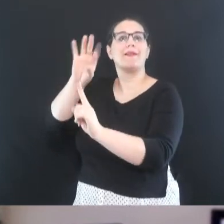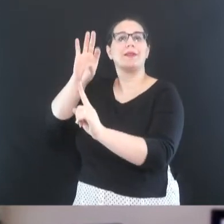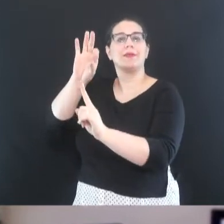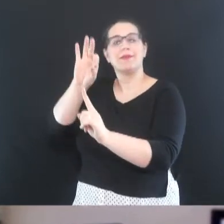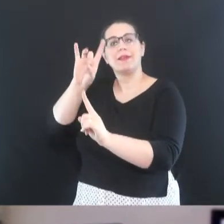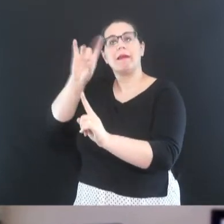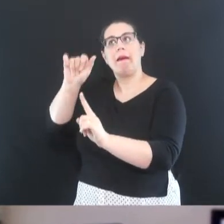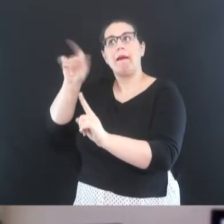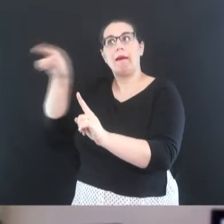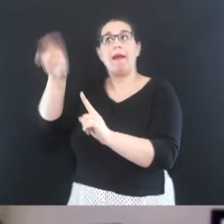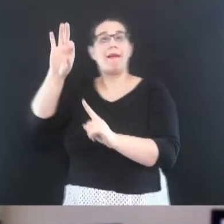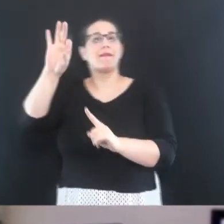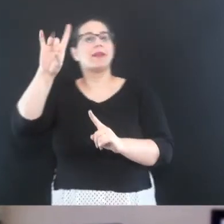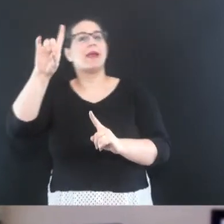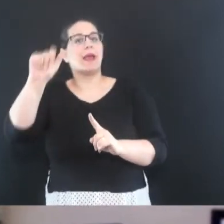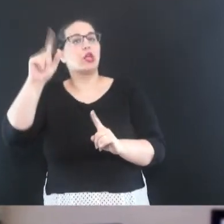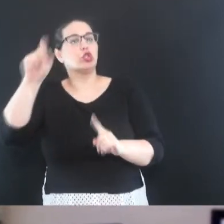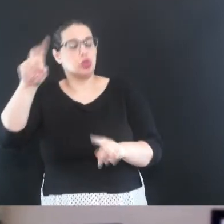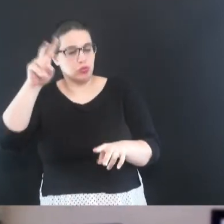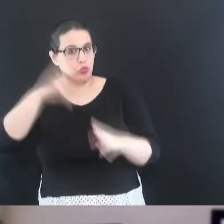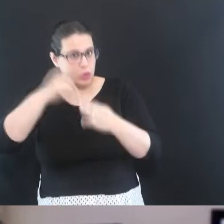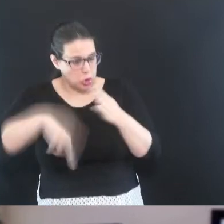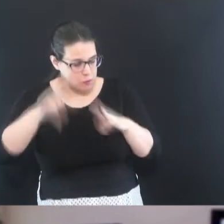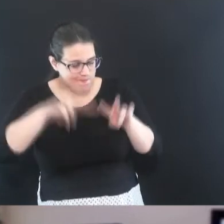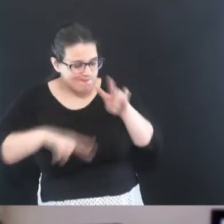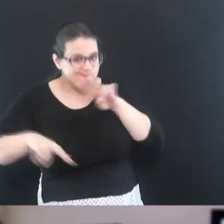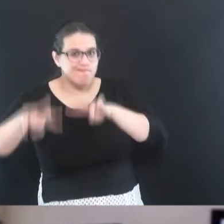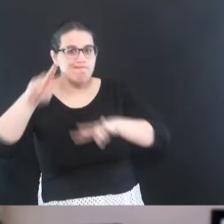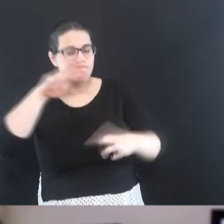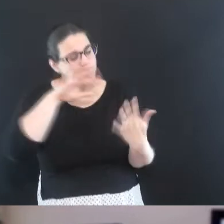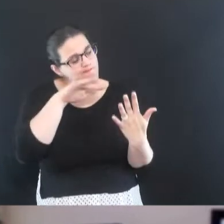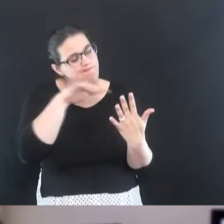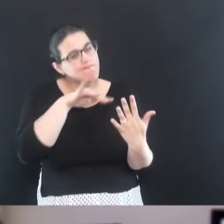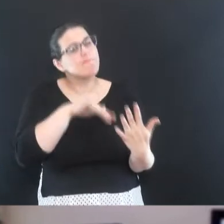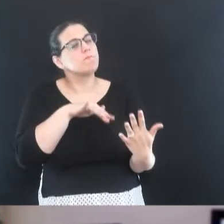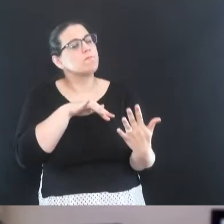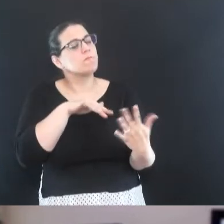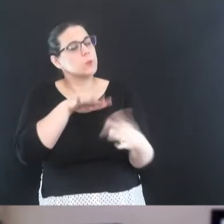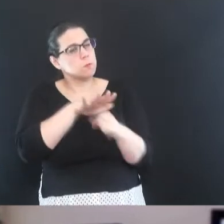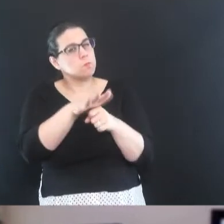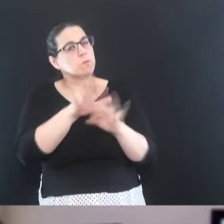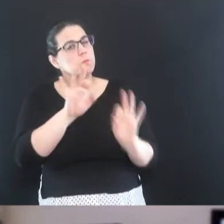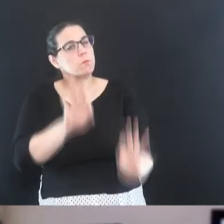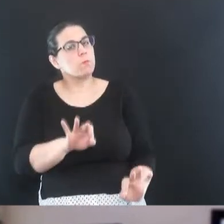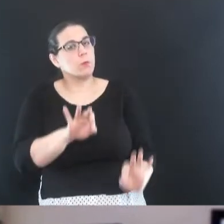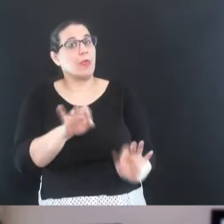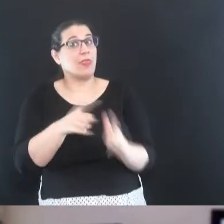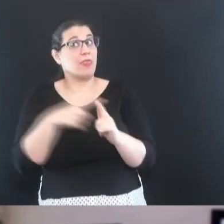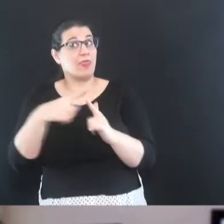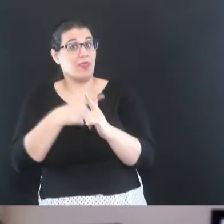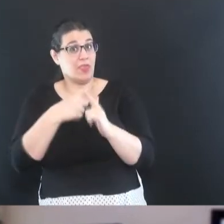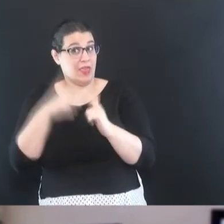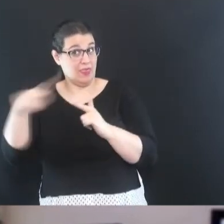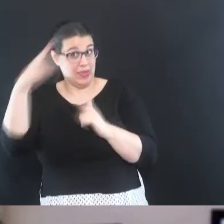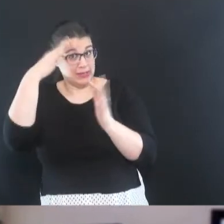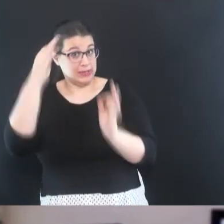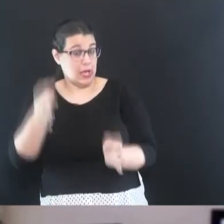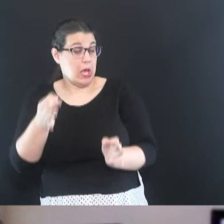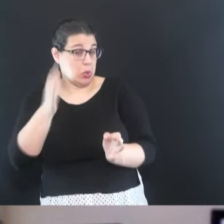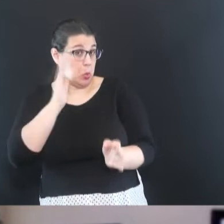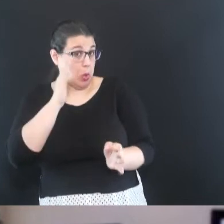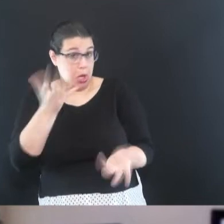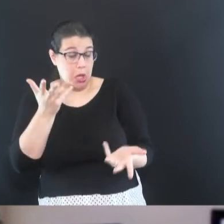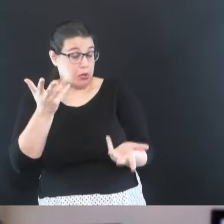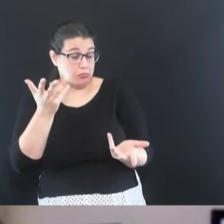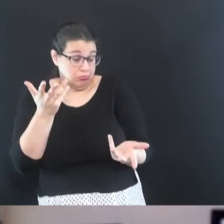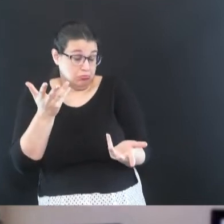these results, make sure that they are sufficient, and then make a ruling on what they believe. And